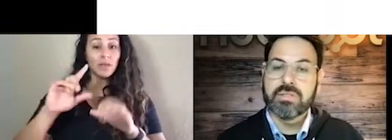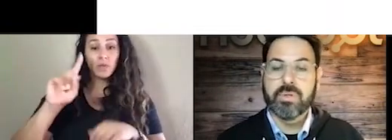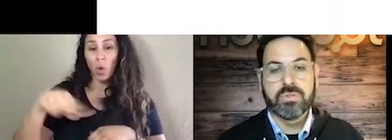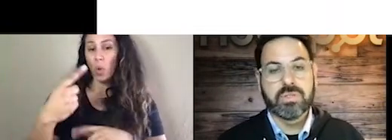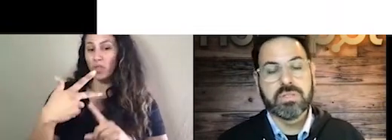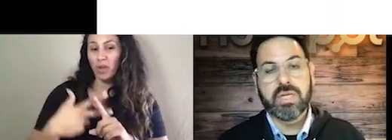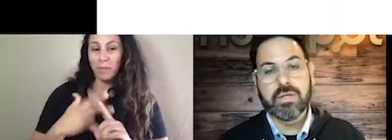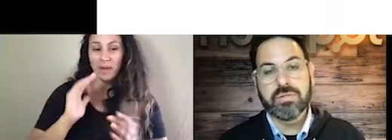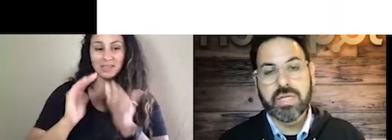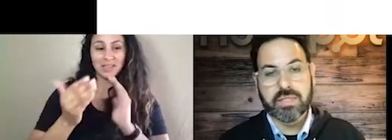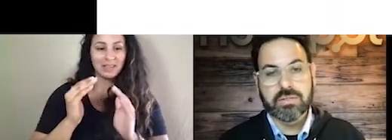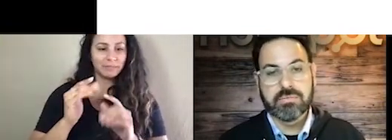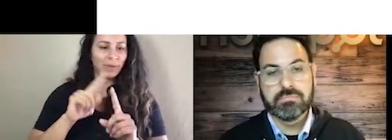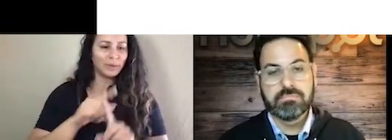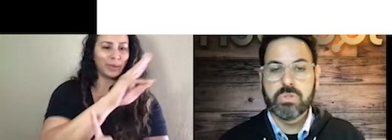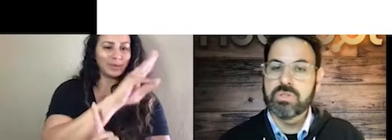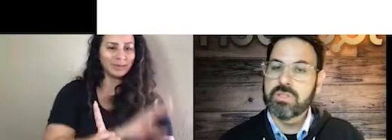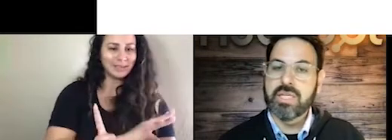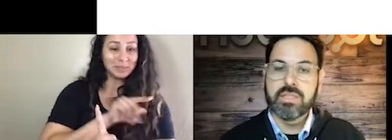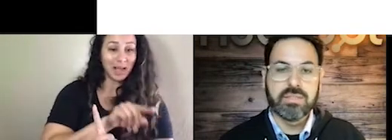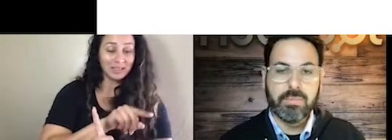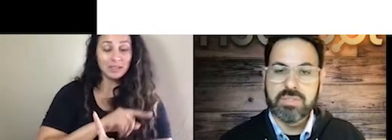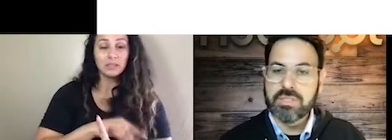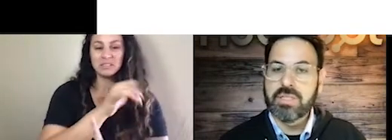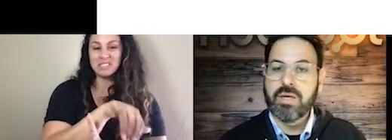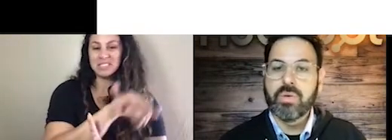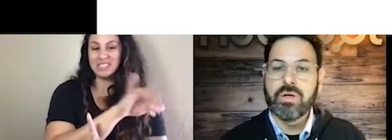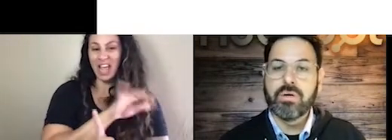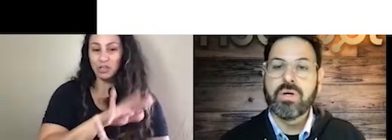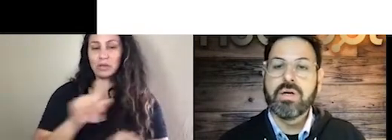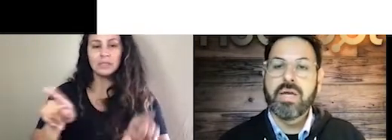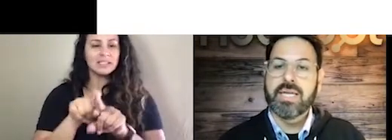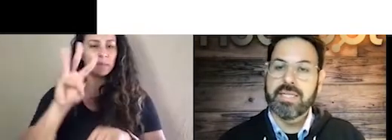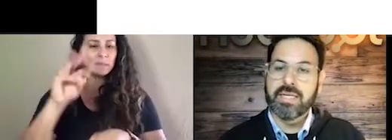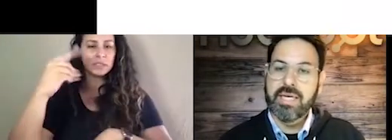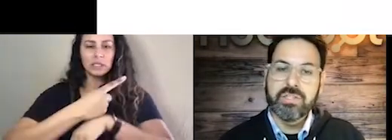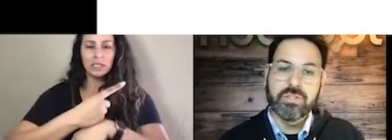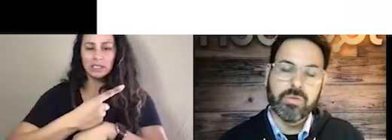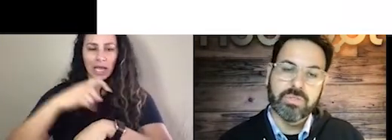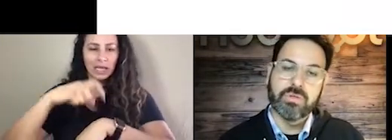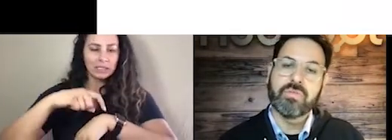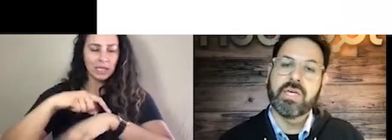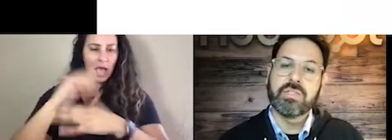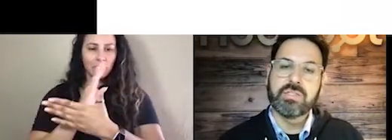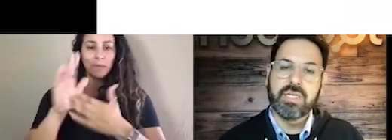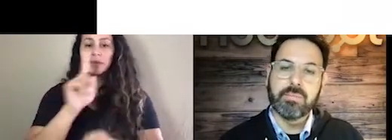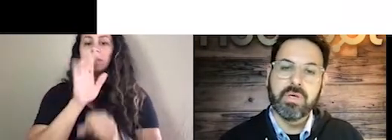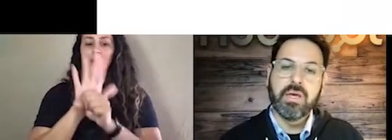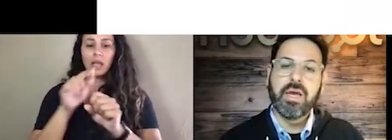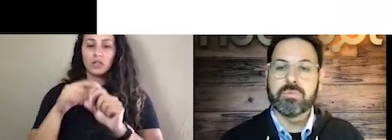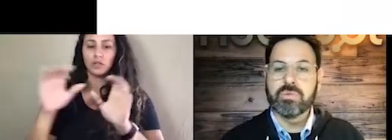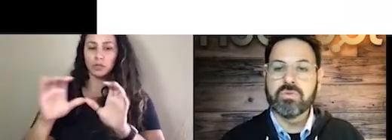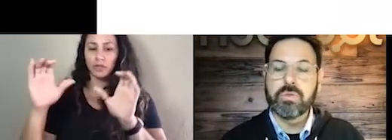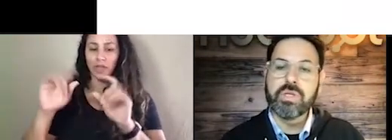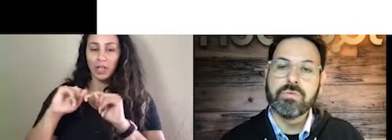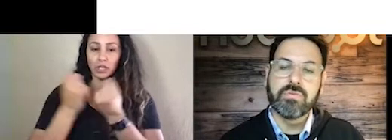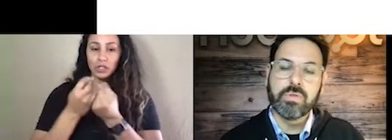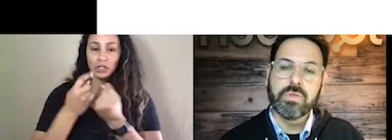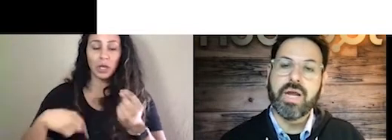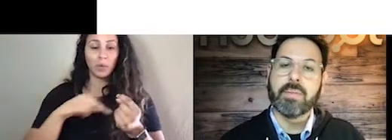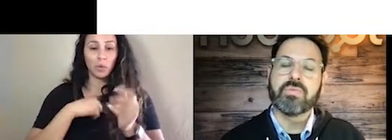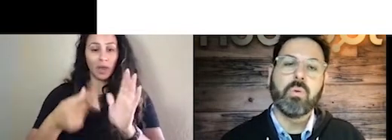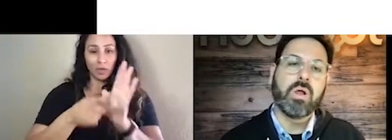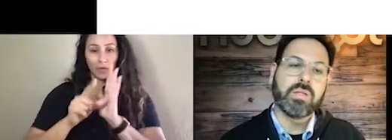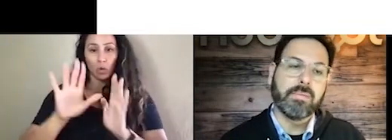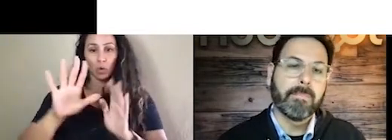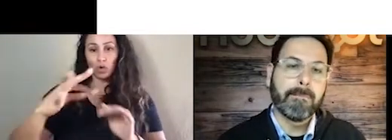months as opposed to the standard 6. You still get the same 60-day window and dedication from the certification team as we review your